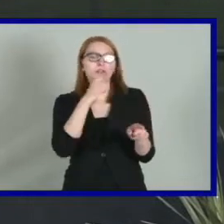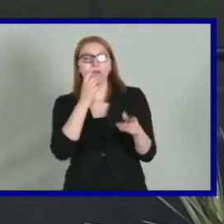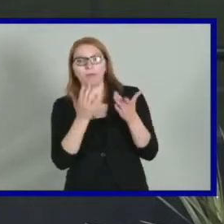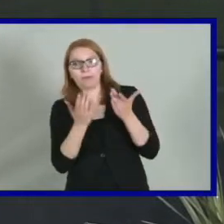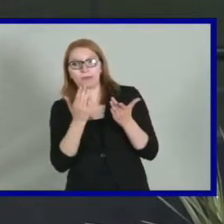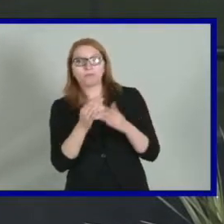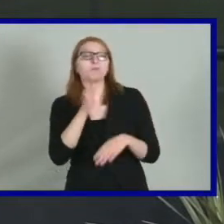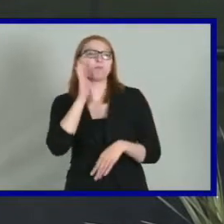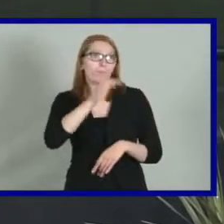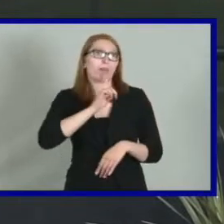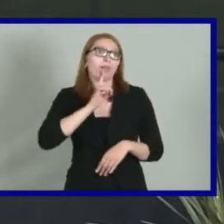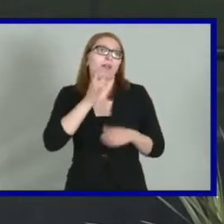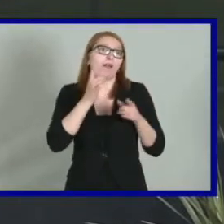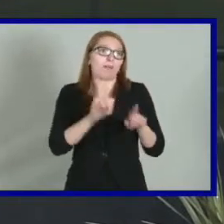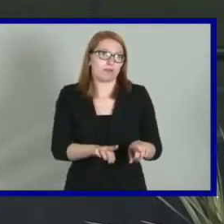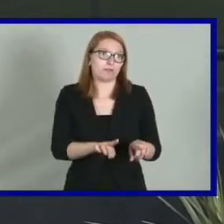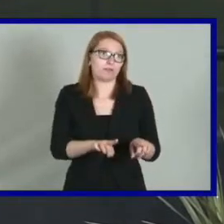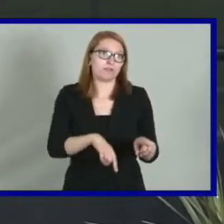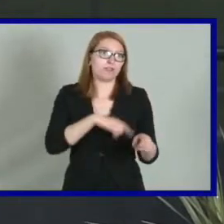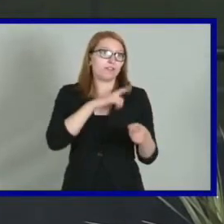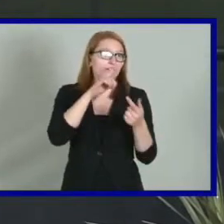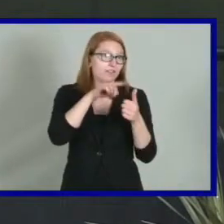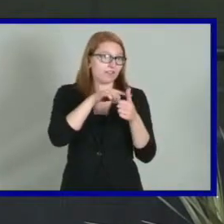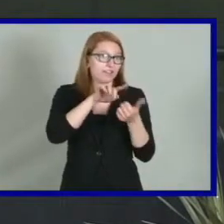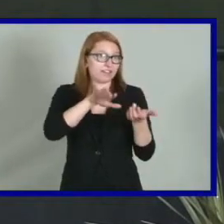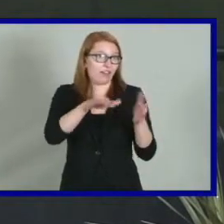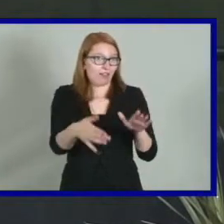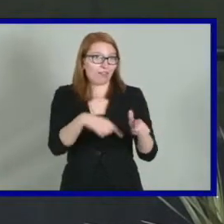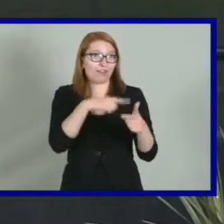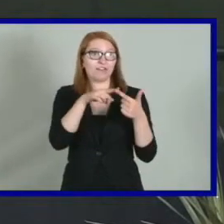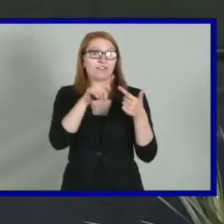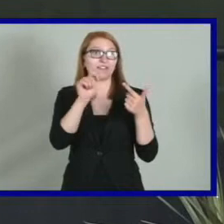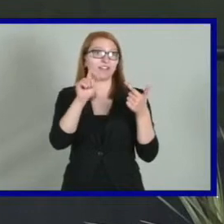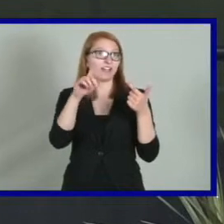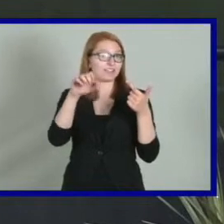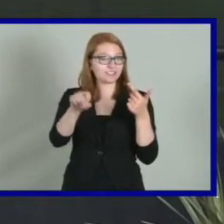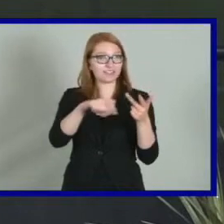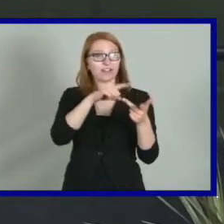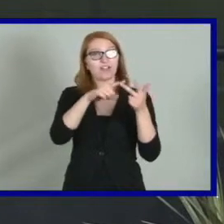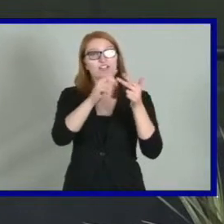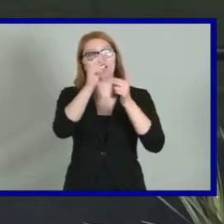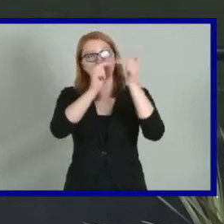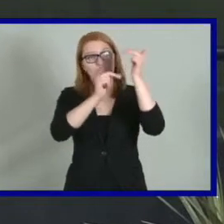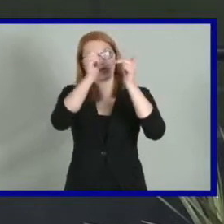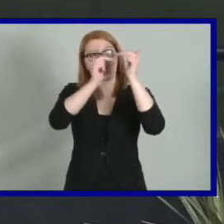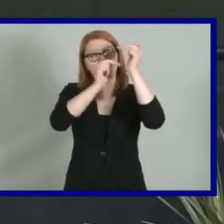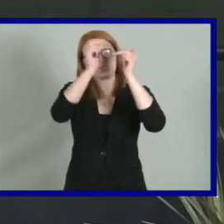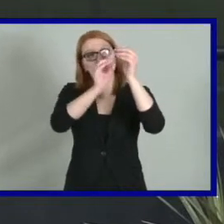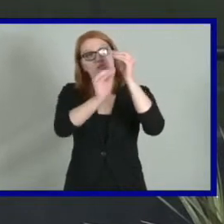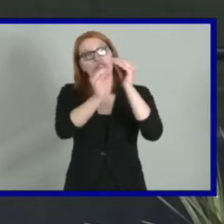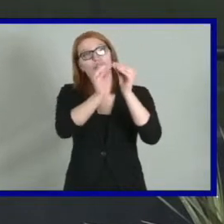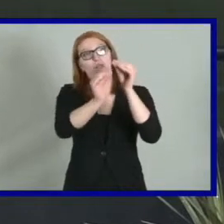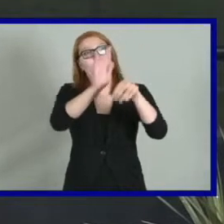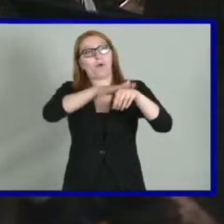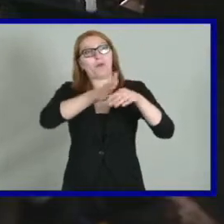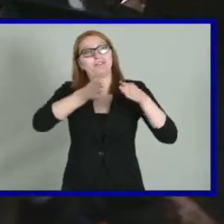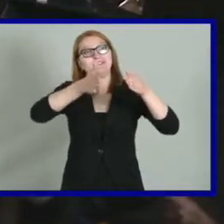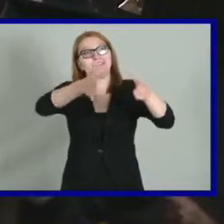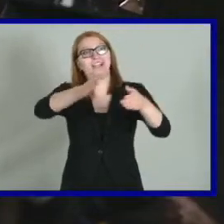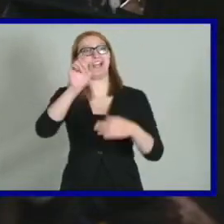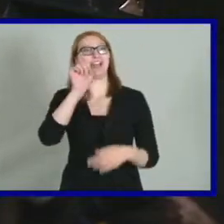death, taxes, and construction on the main street of Akron.